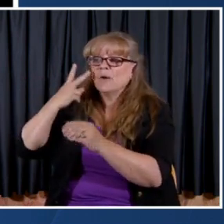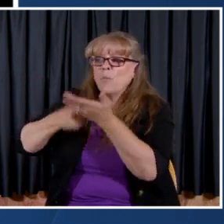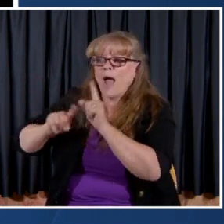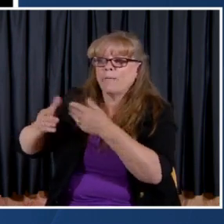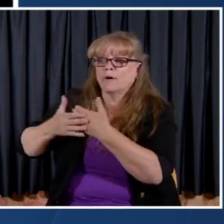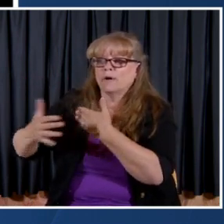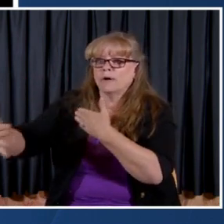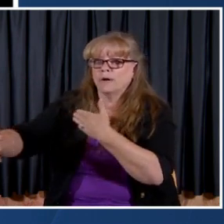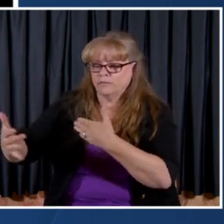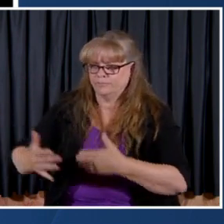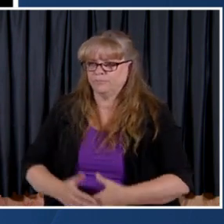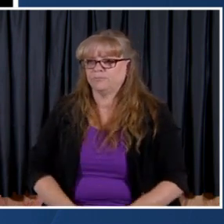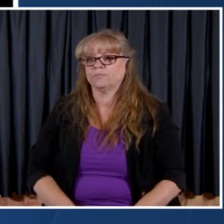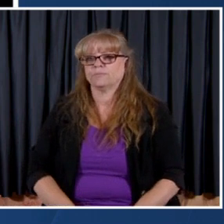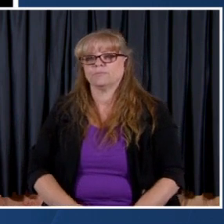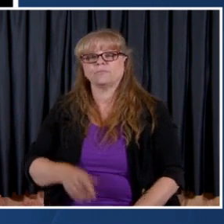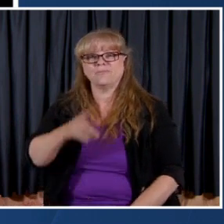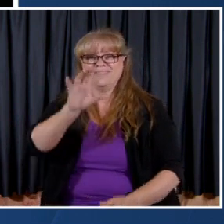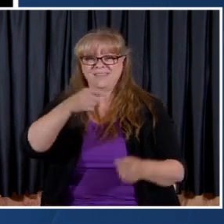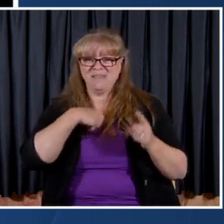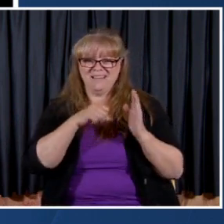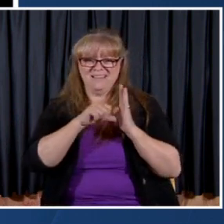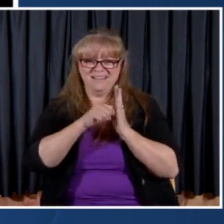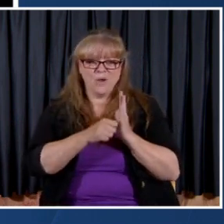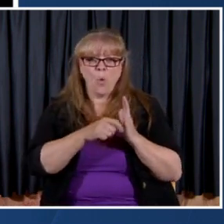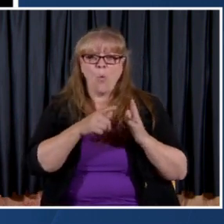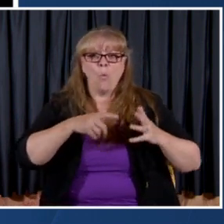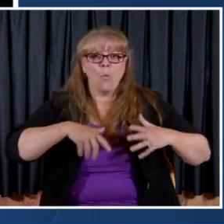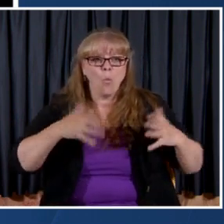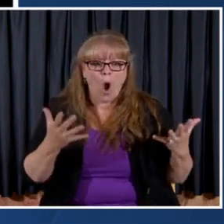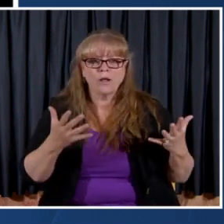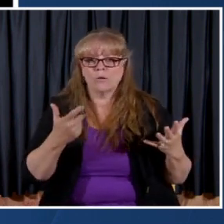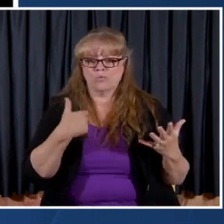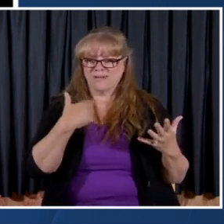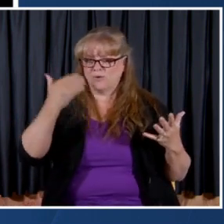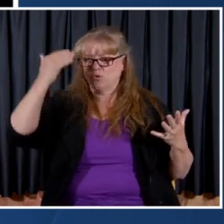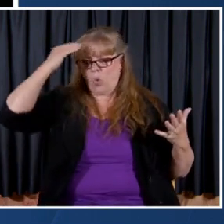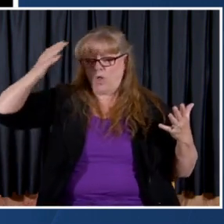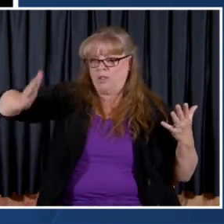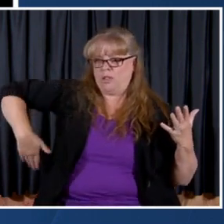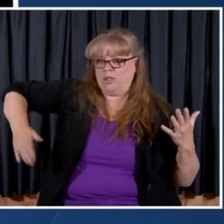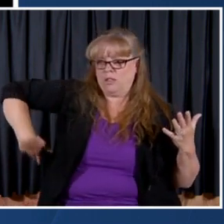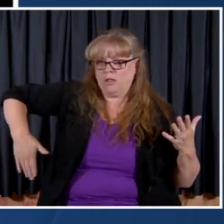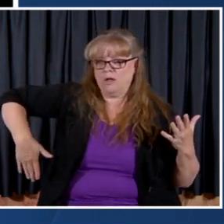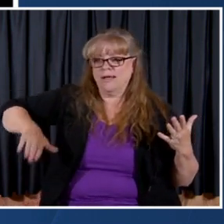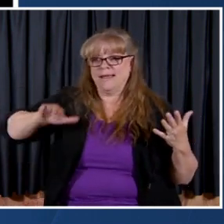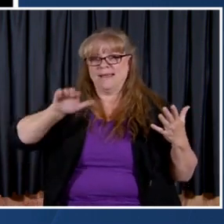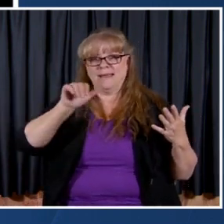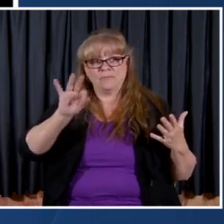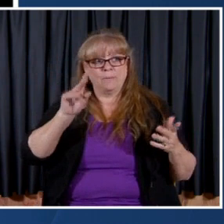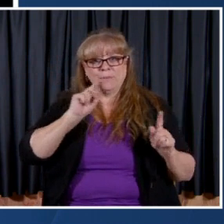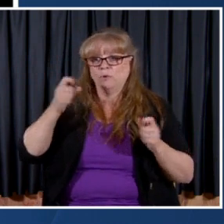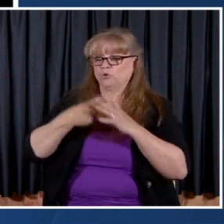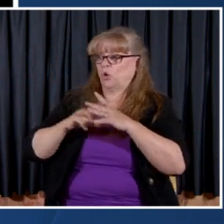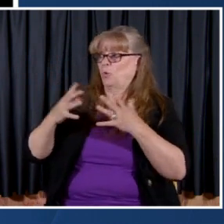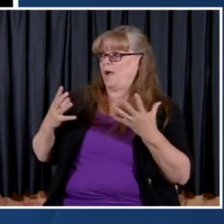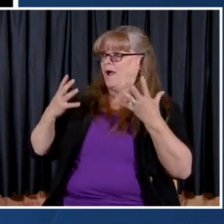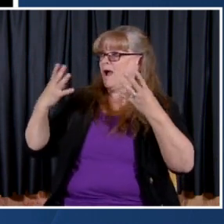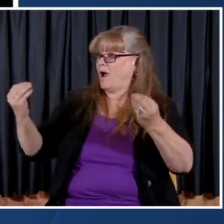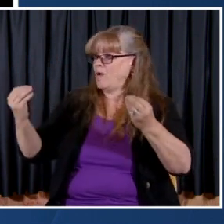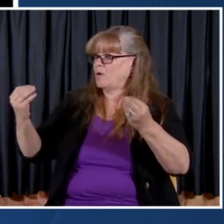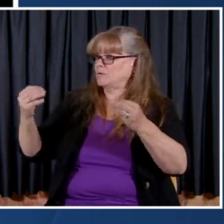us when people are going out whether they're successfully staying 6 feet apart from one another. And it doesn't tell us whether people are successfully wearing masks when they're in public.